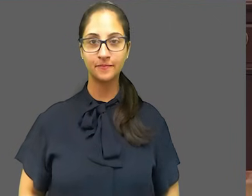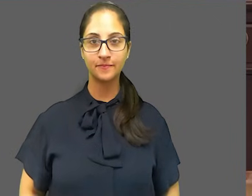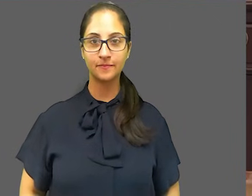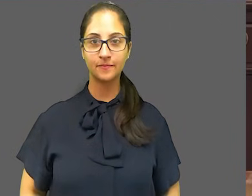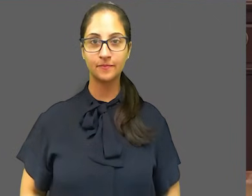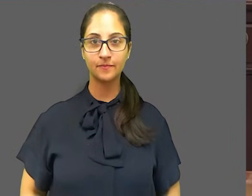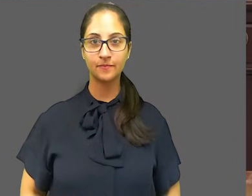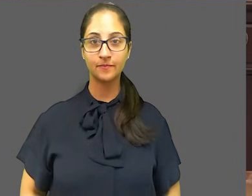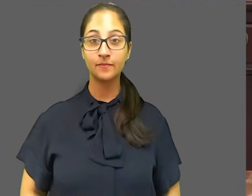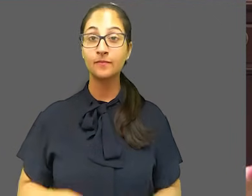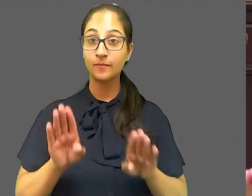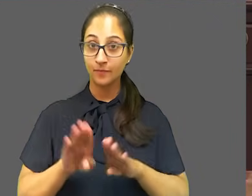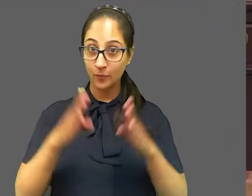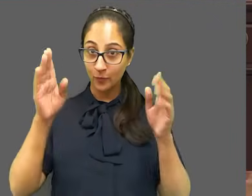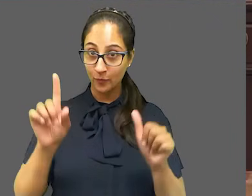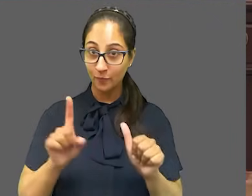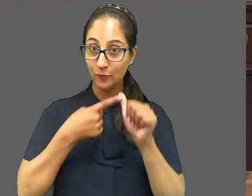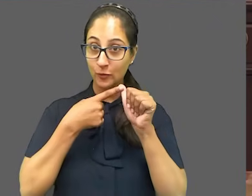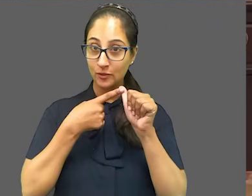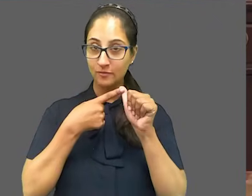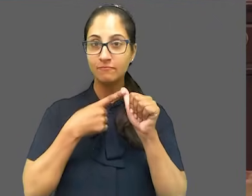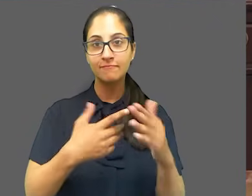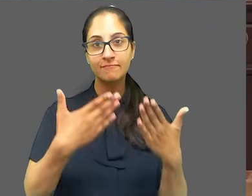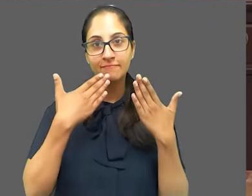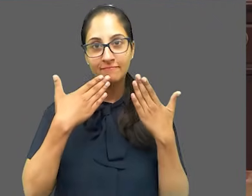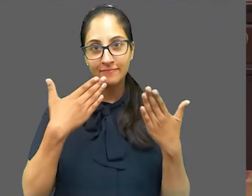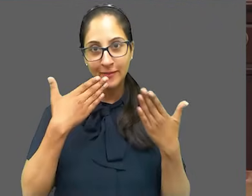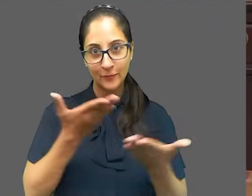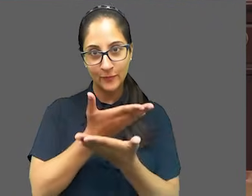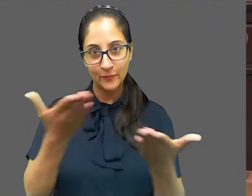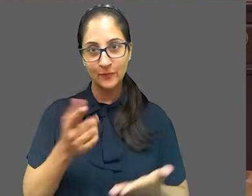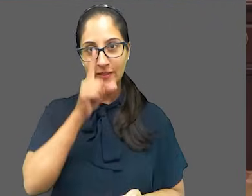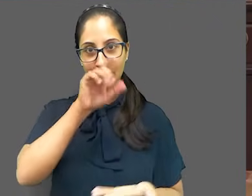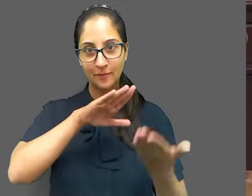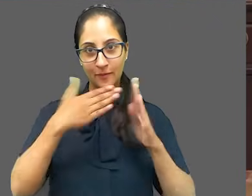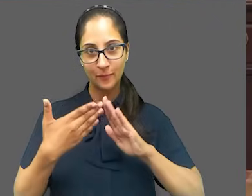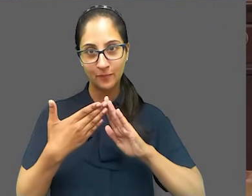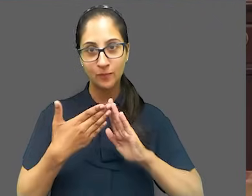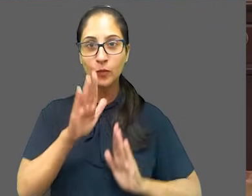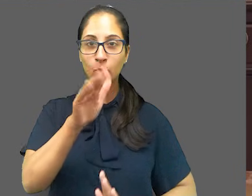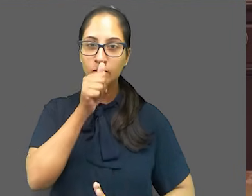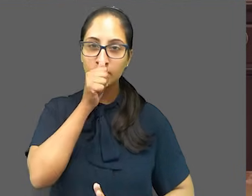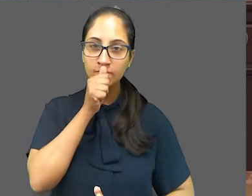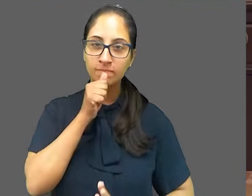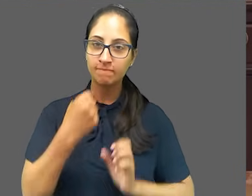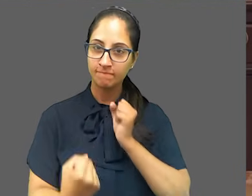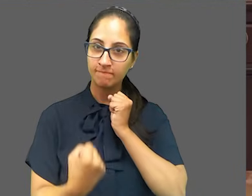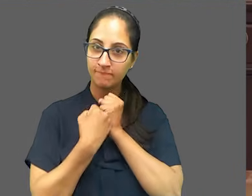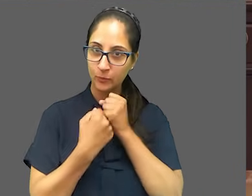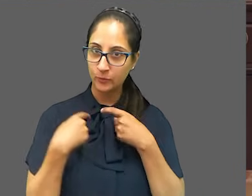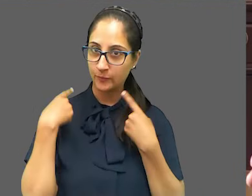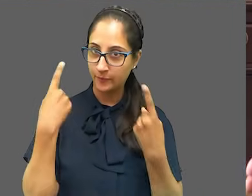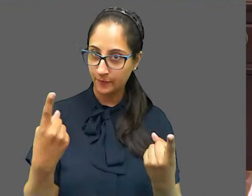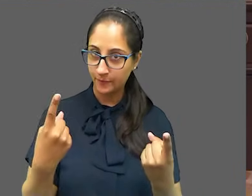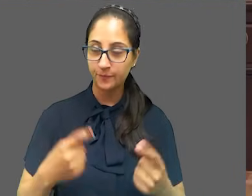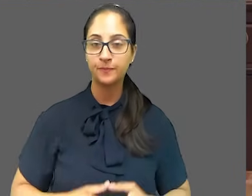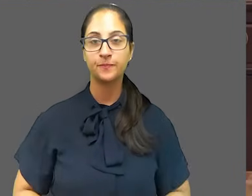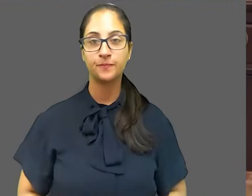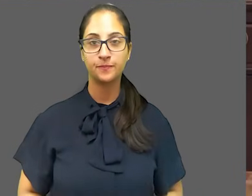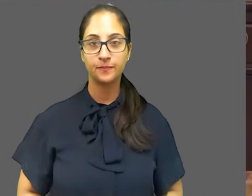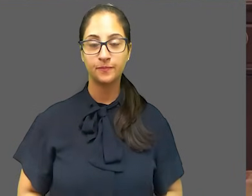want to start by thanking the Jamaat for your patience and support over the past few months.